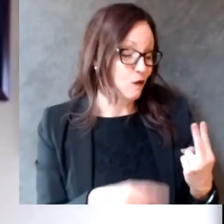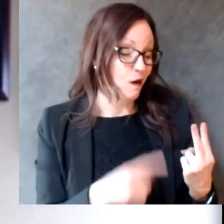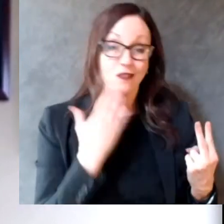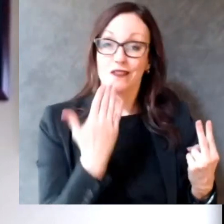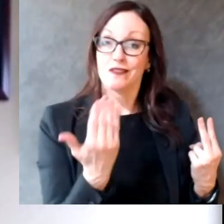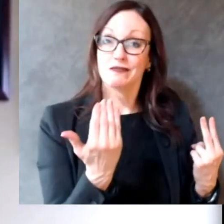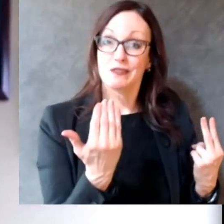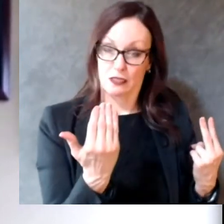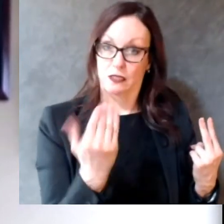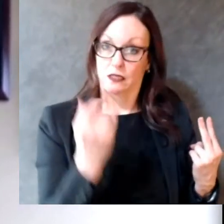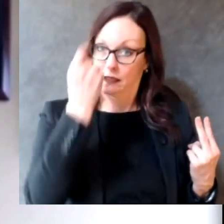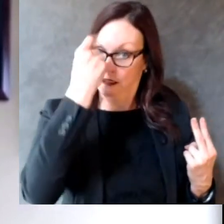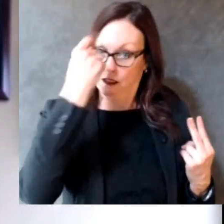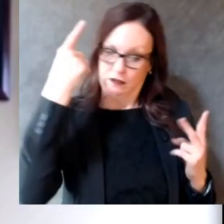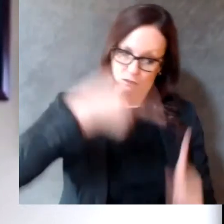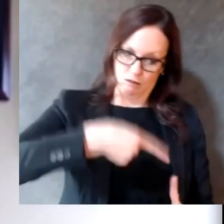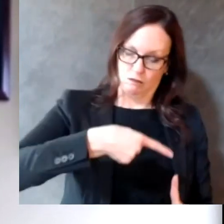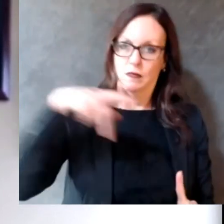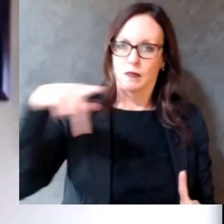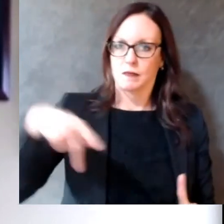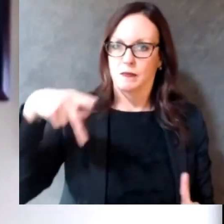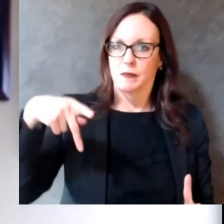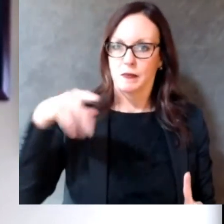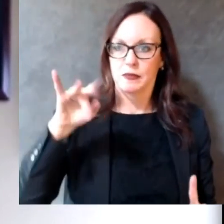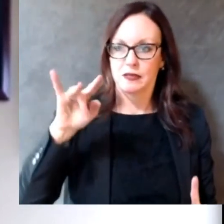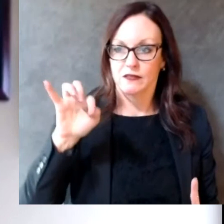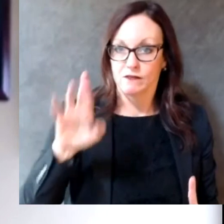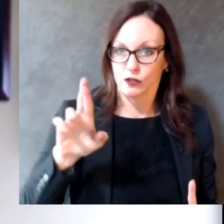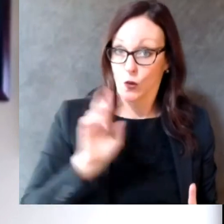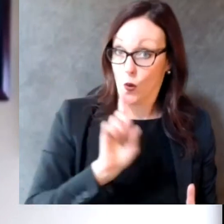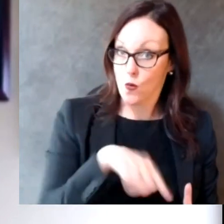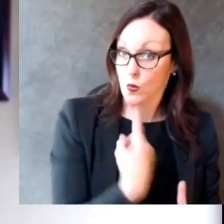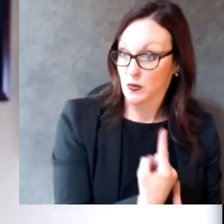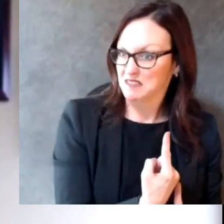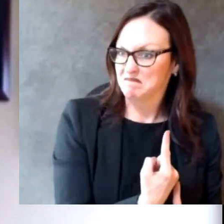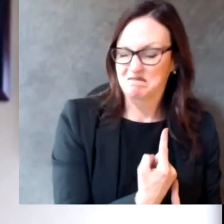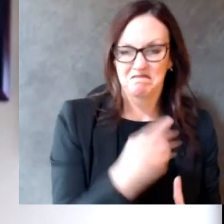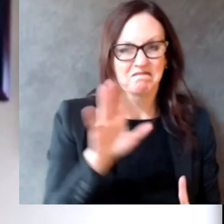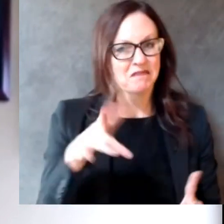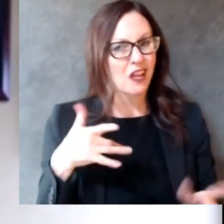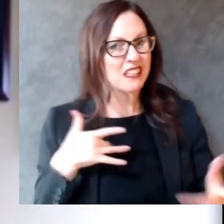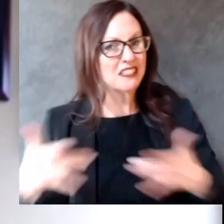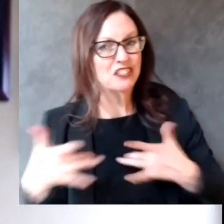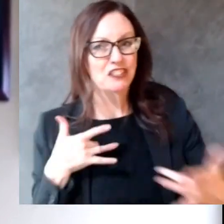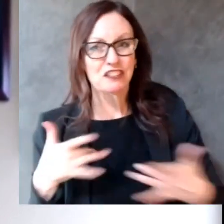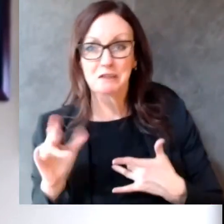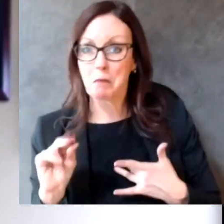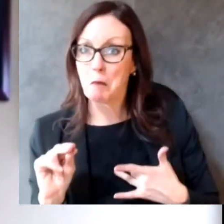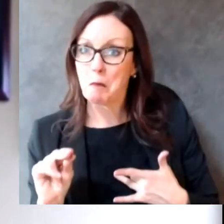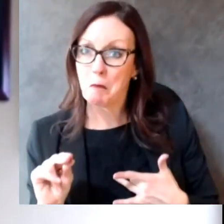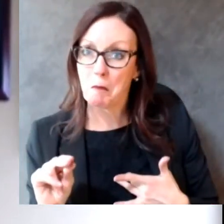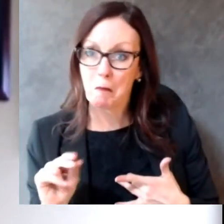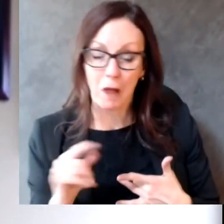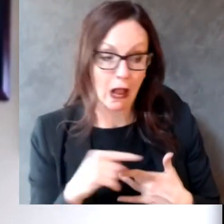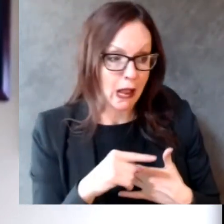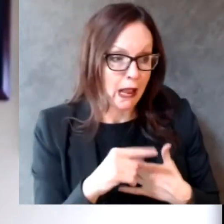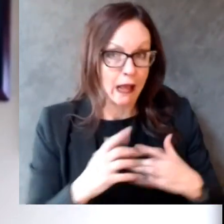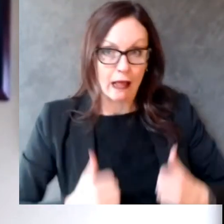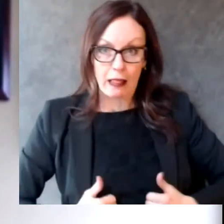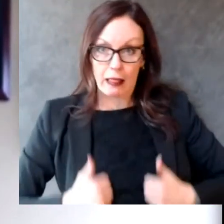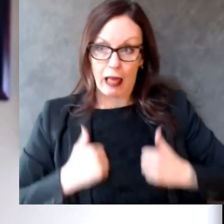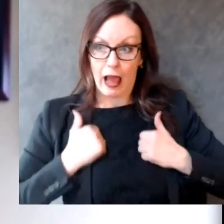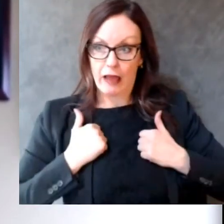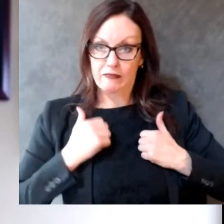So I think there's lots of good reason to hope and expect that these are going to be very effective in children as they are in older adolescents